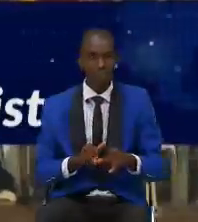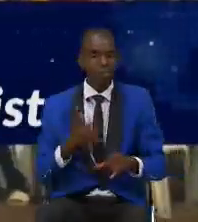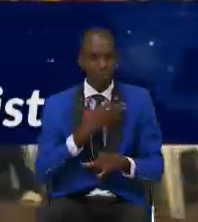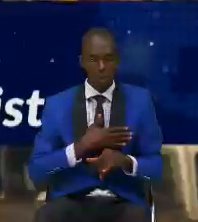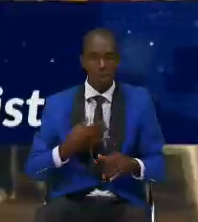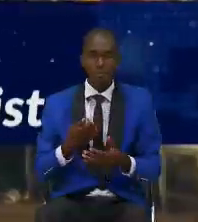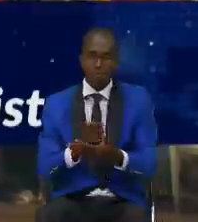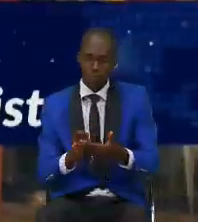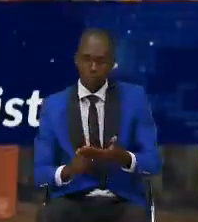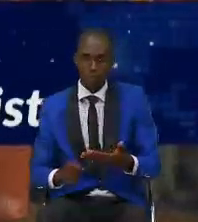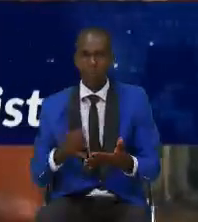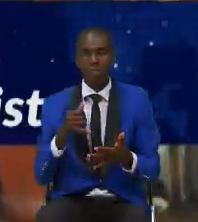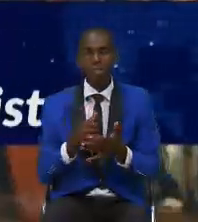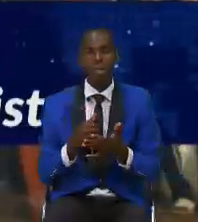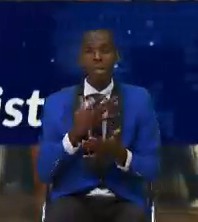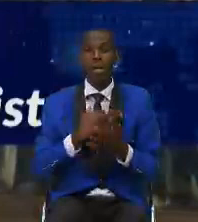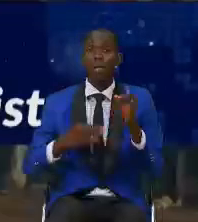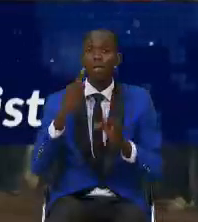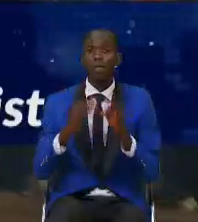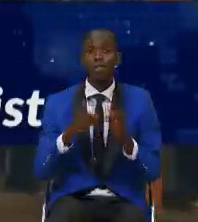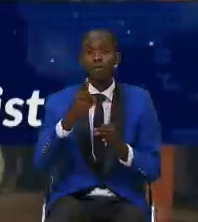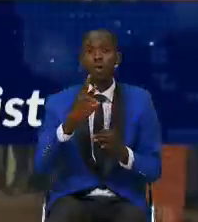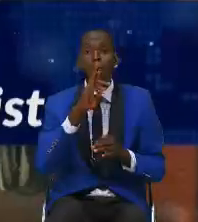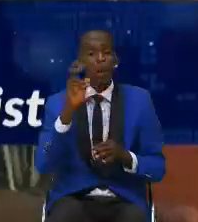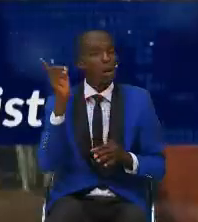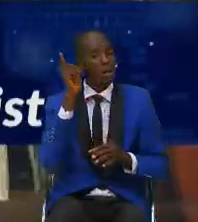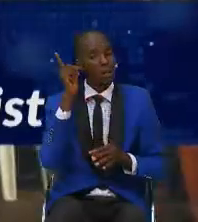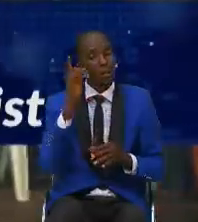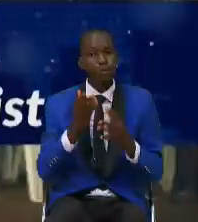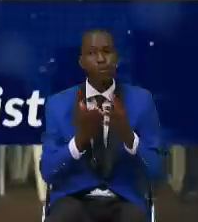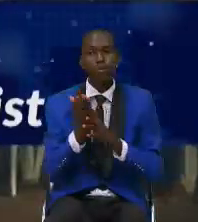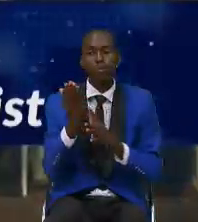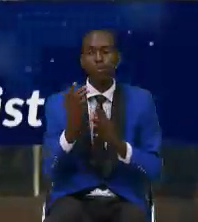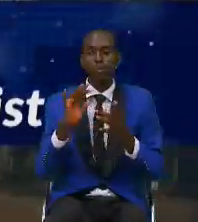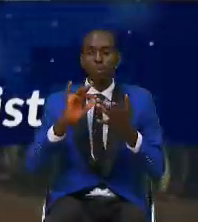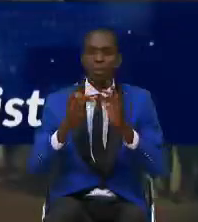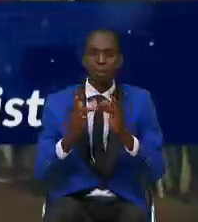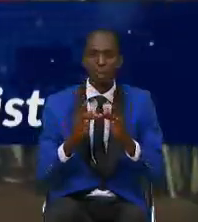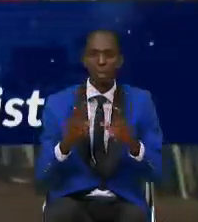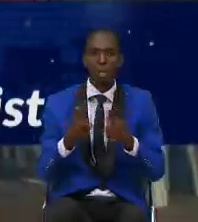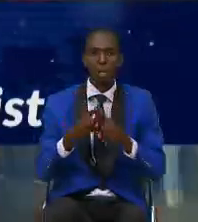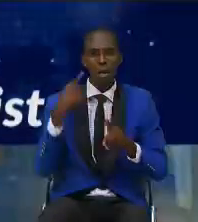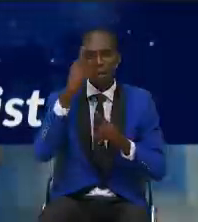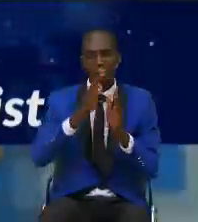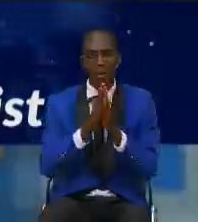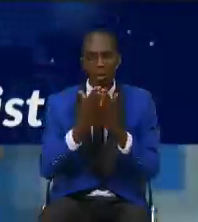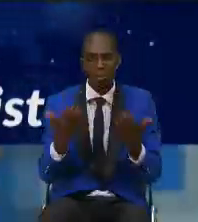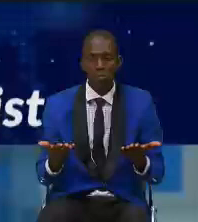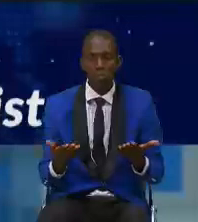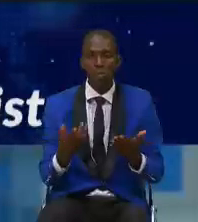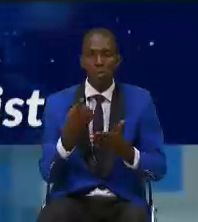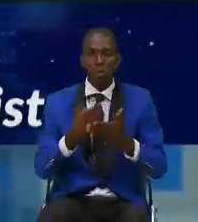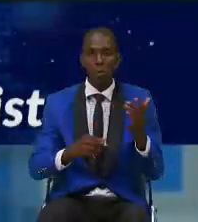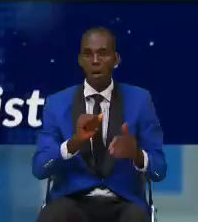And let's ensure the details are obtained to be able to get in touch with them and be of